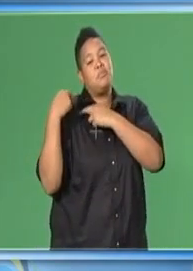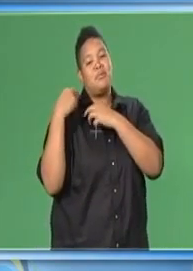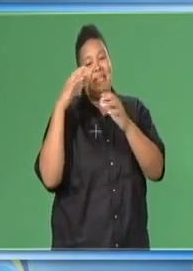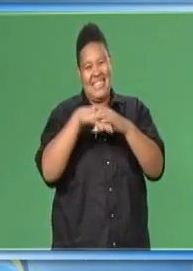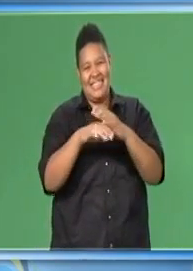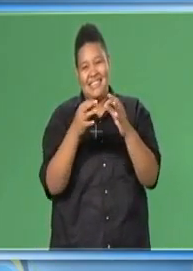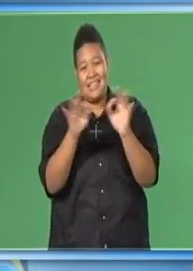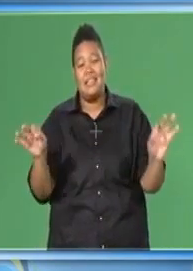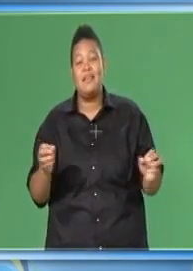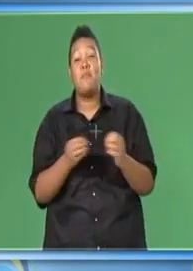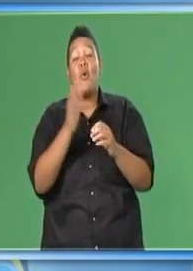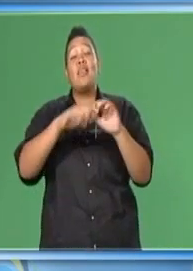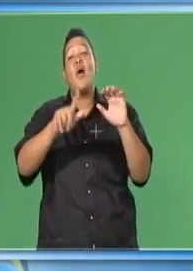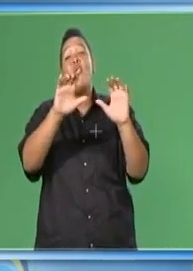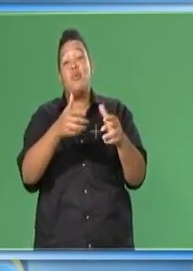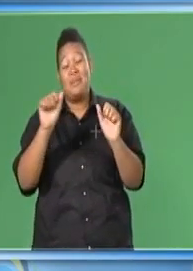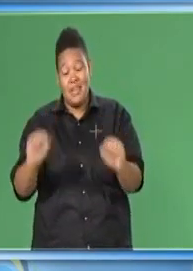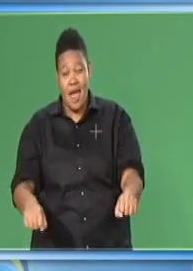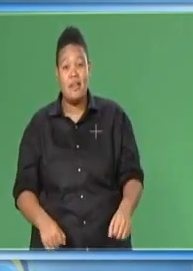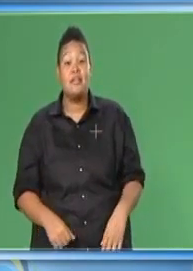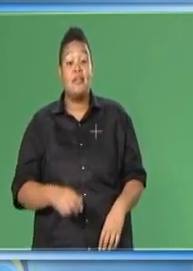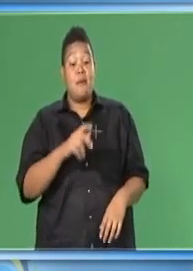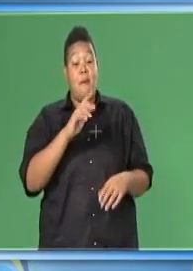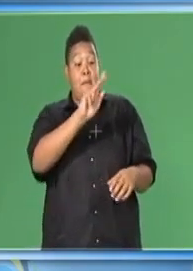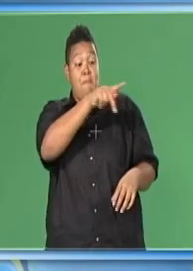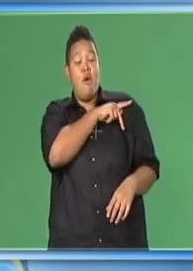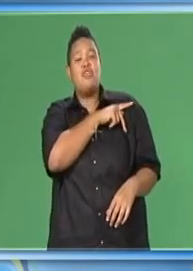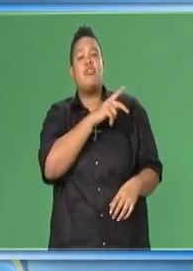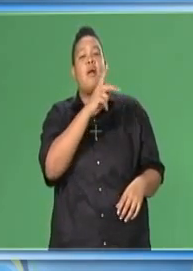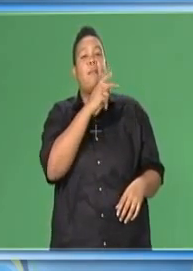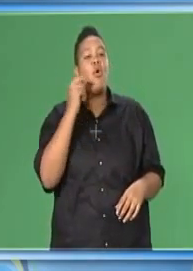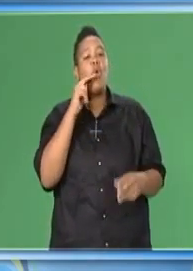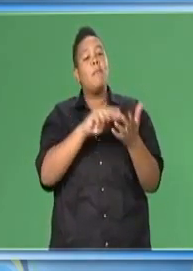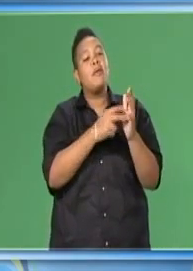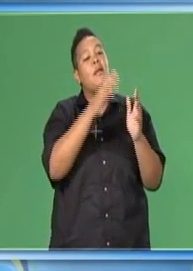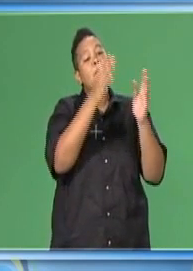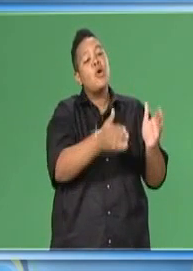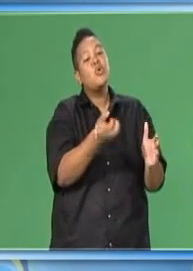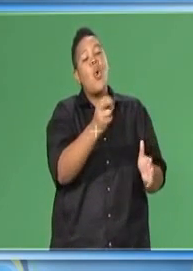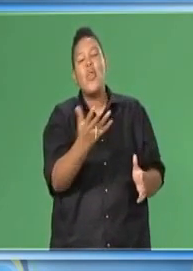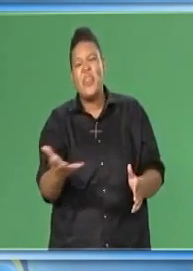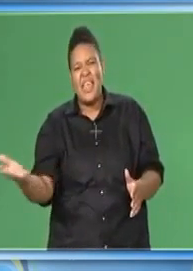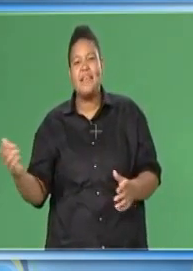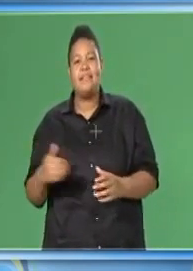sentence. Personal pronouns stand for a person or thing.